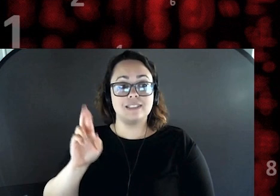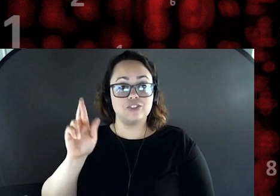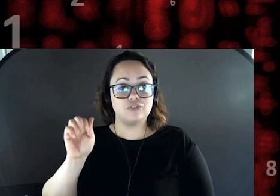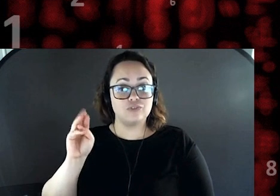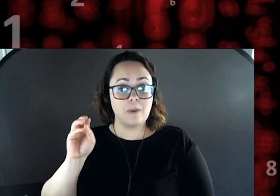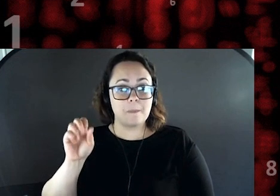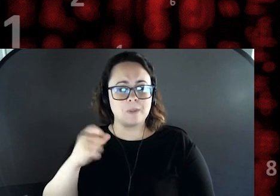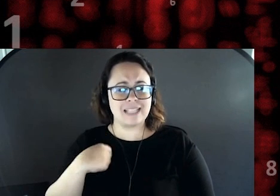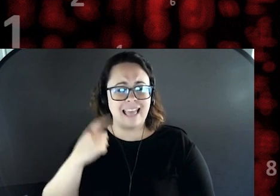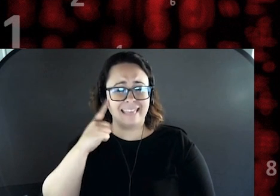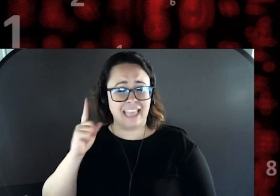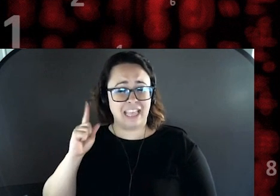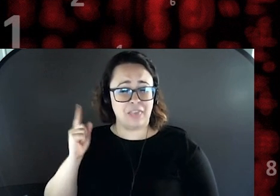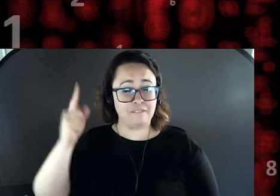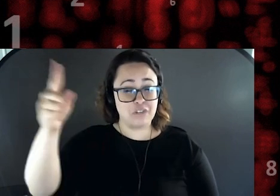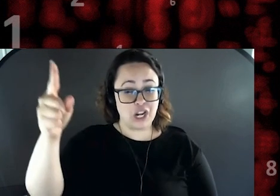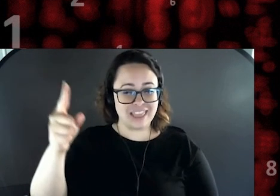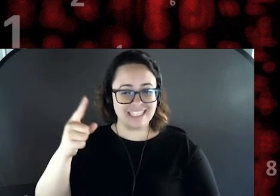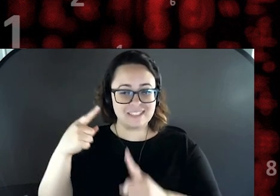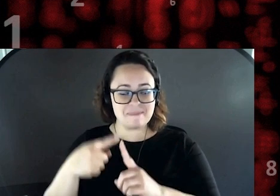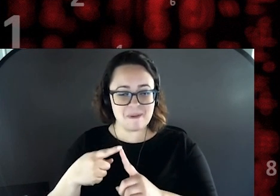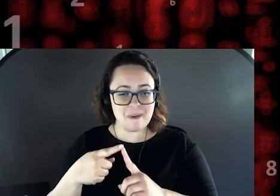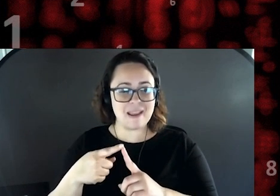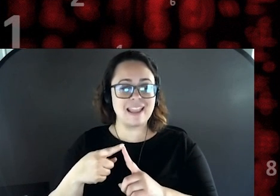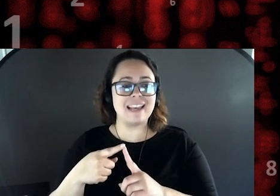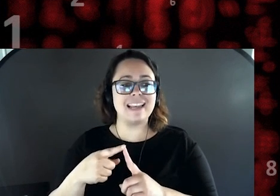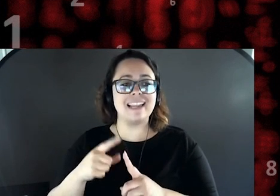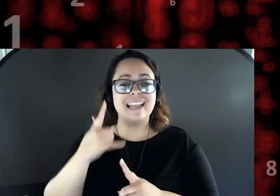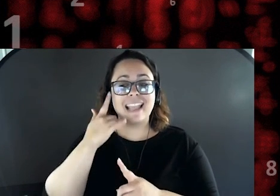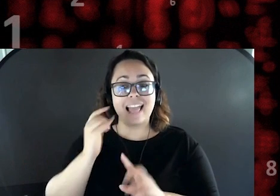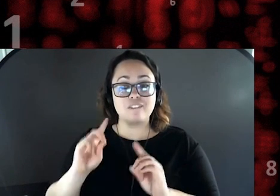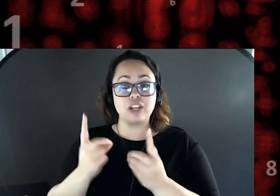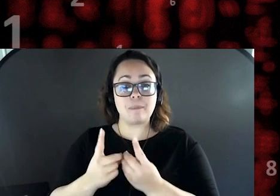Juan Ramos from Department of Corrections and Rehabilitation.